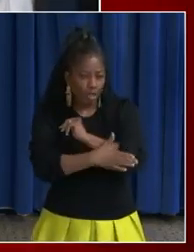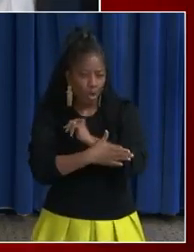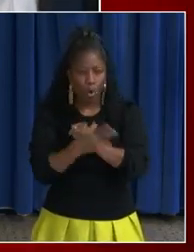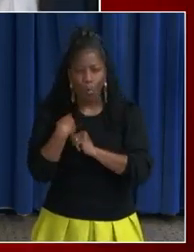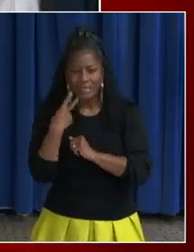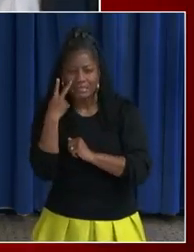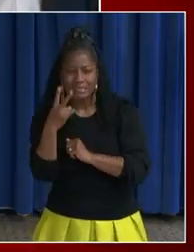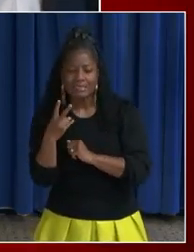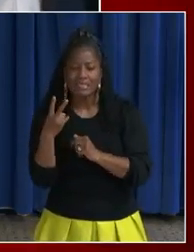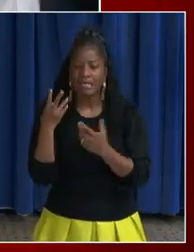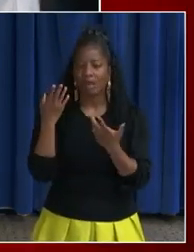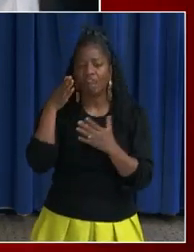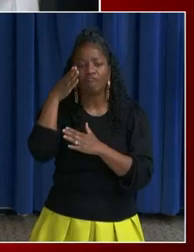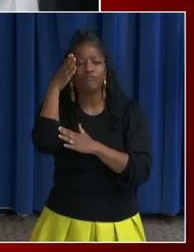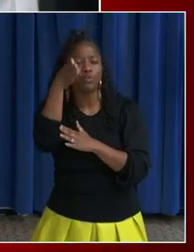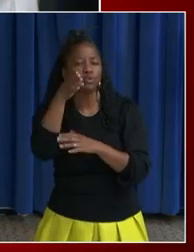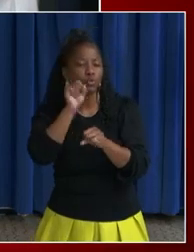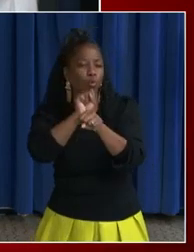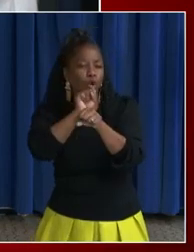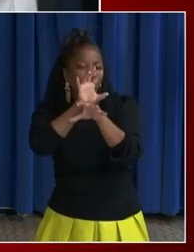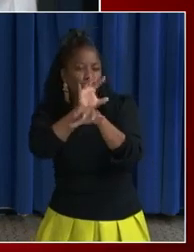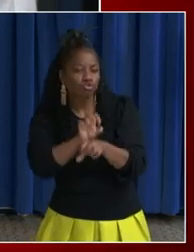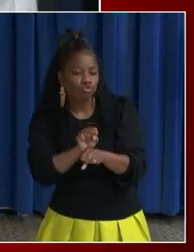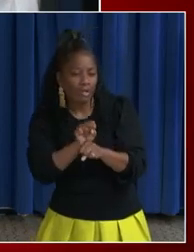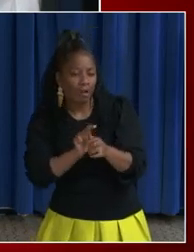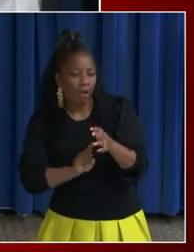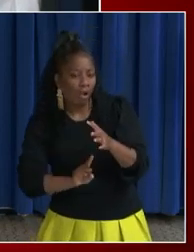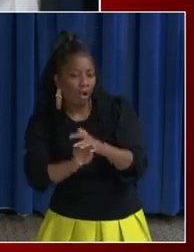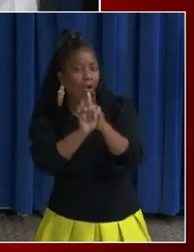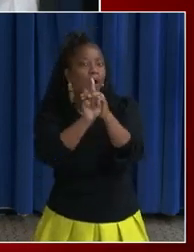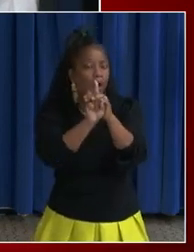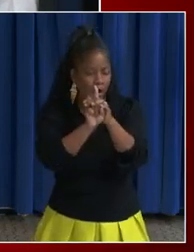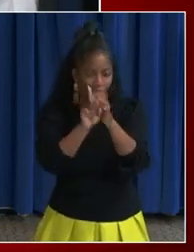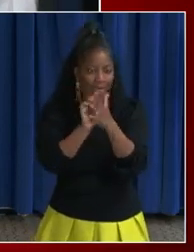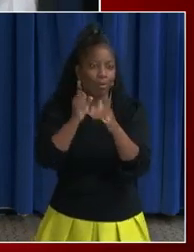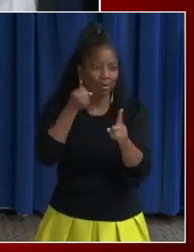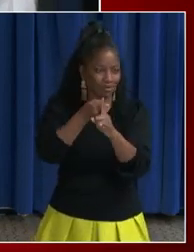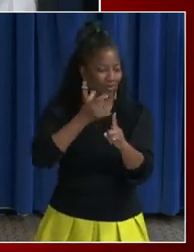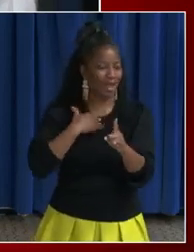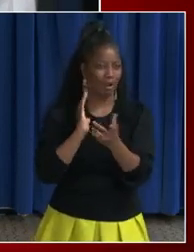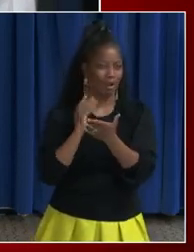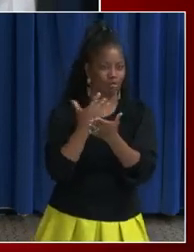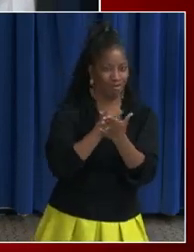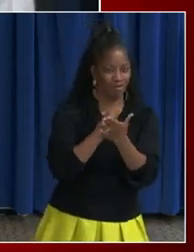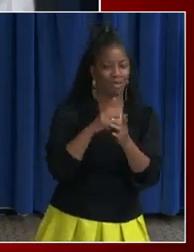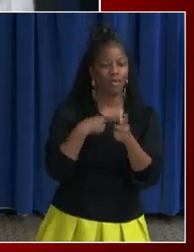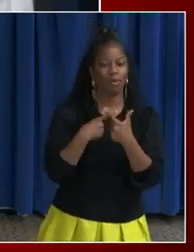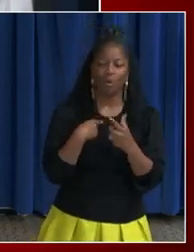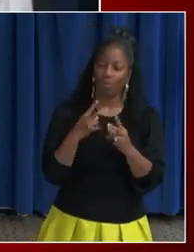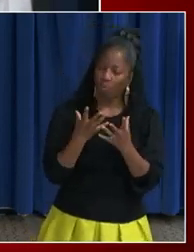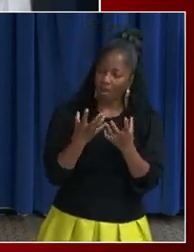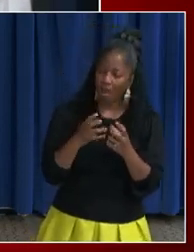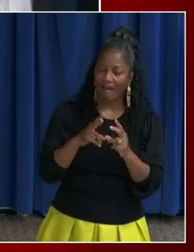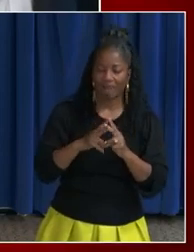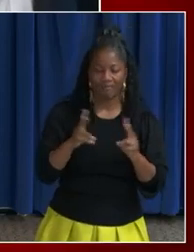work trend emerge that's going to have an impact on our revenues, then we want a very